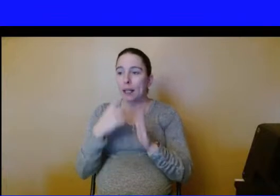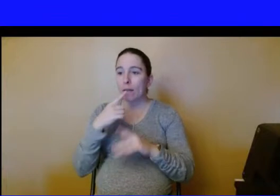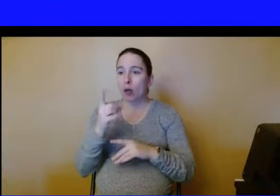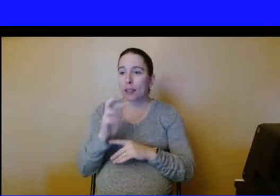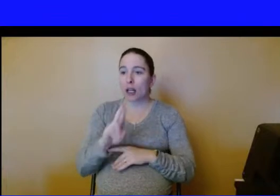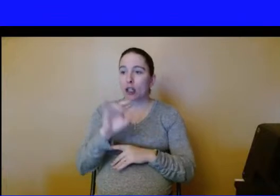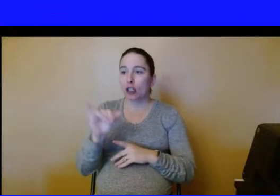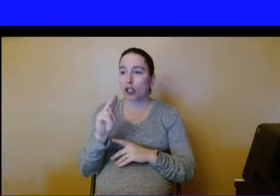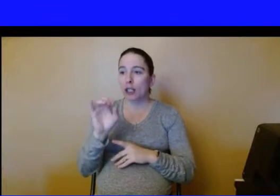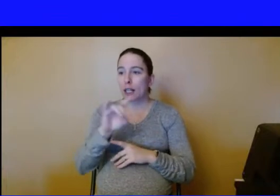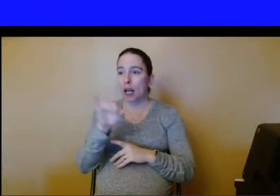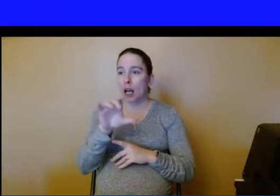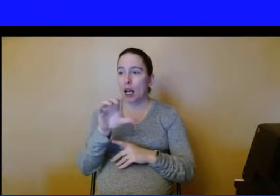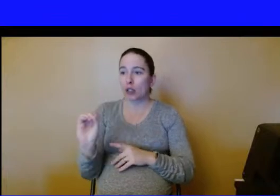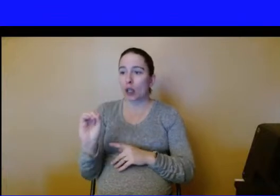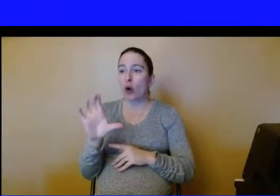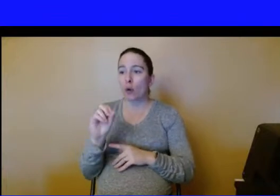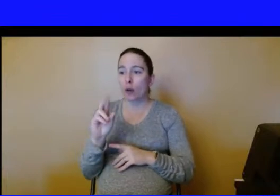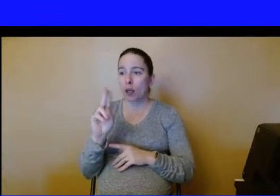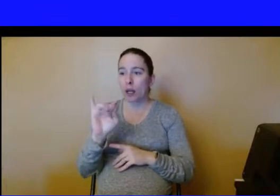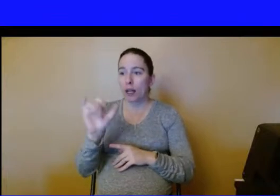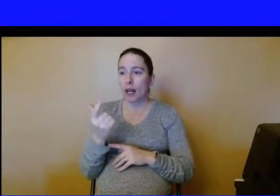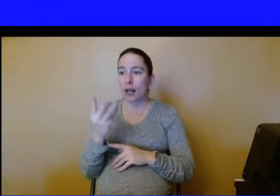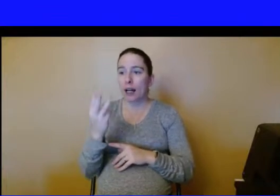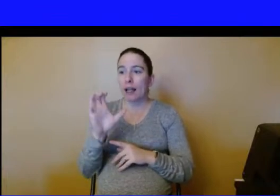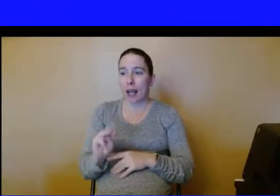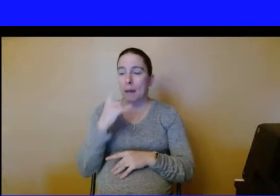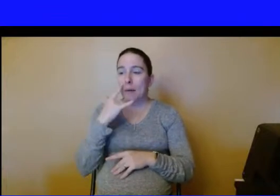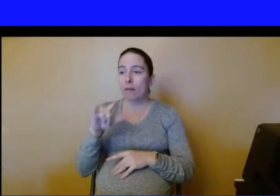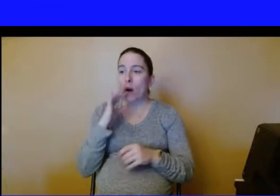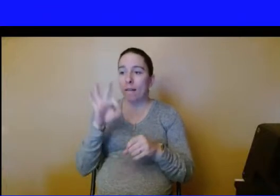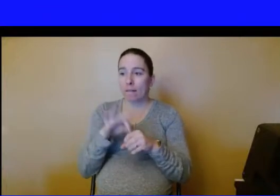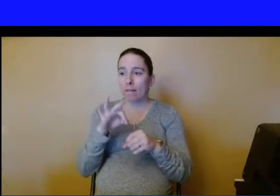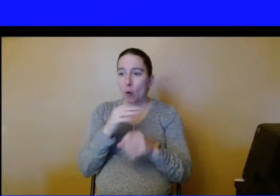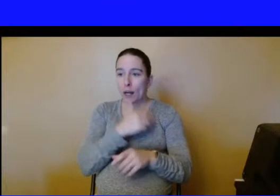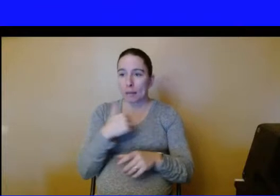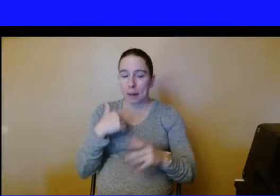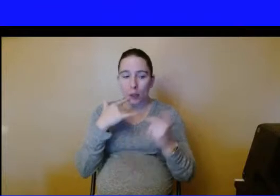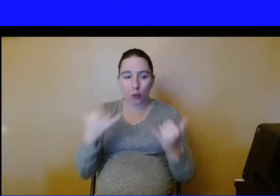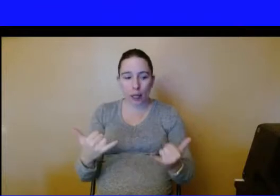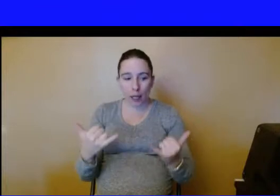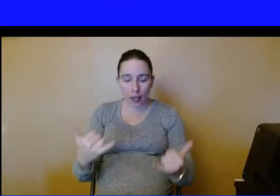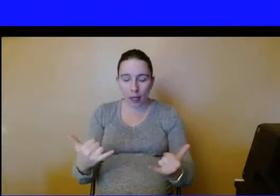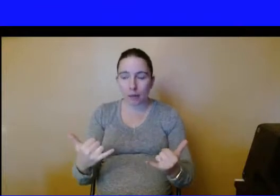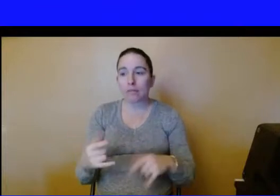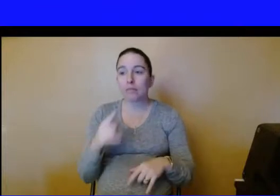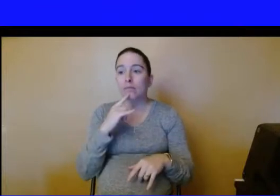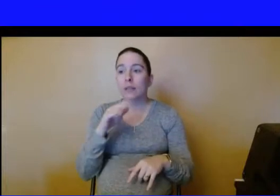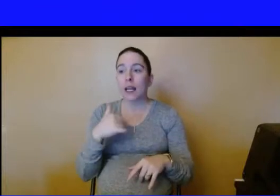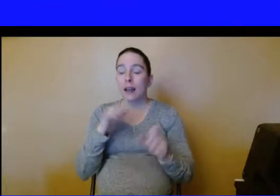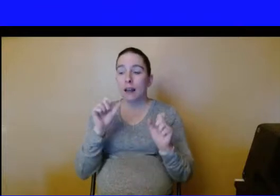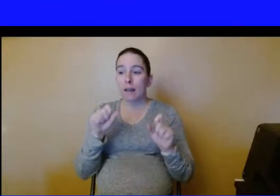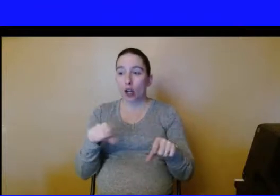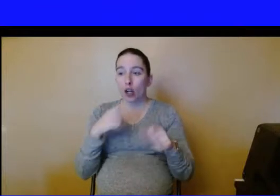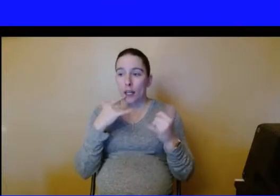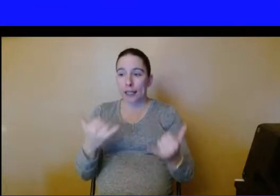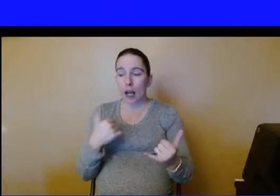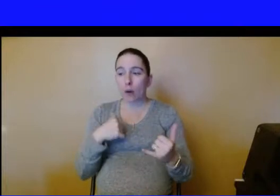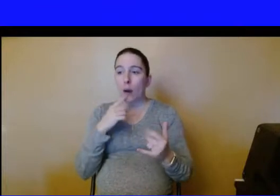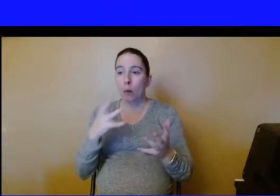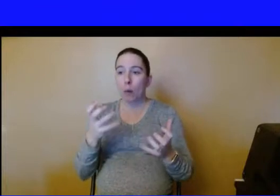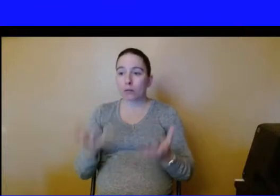then. Jose, do you want to start? Yes. And Sally? Yes. And Dr.